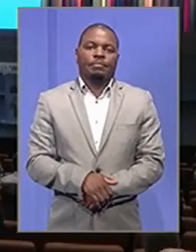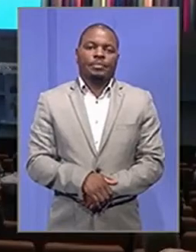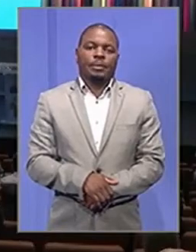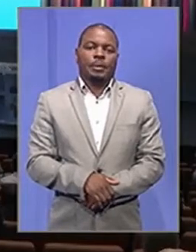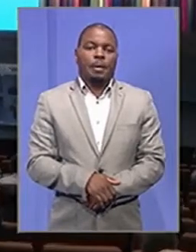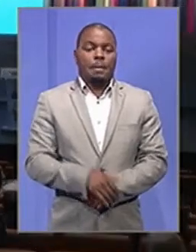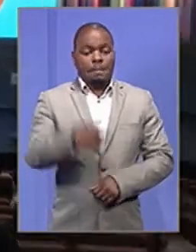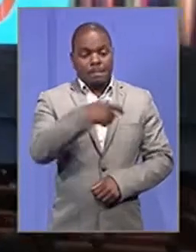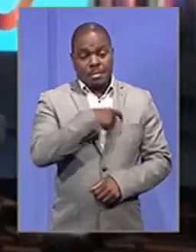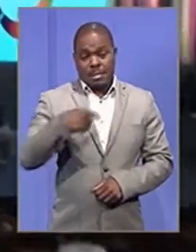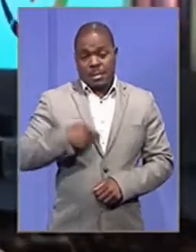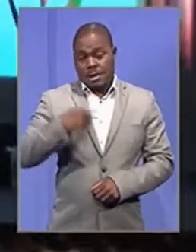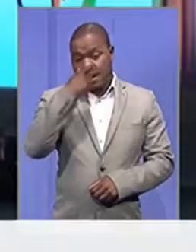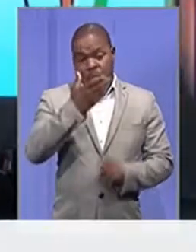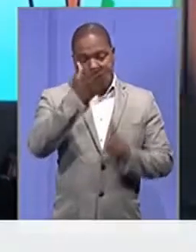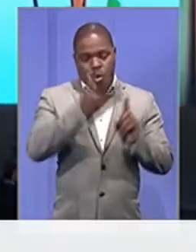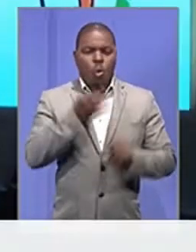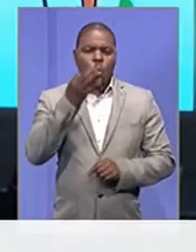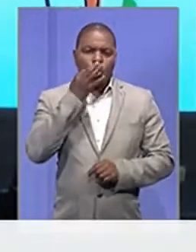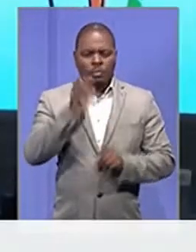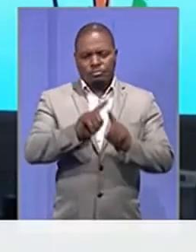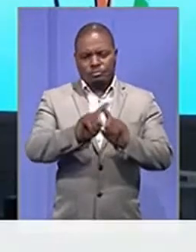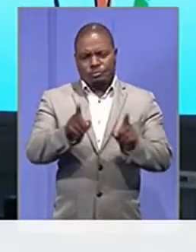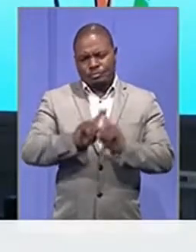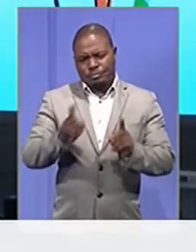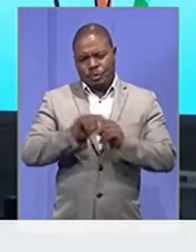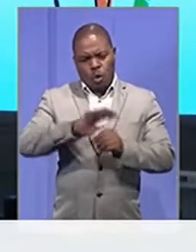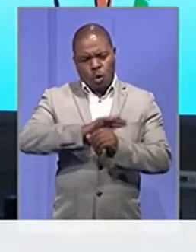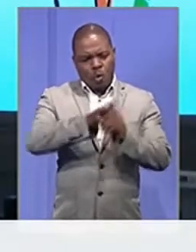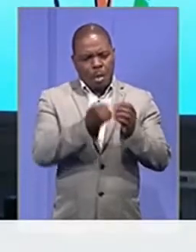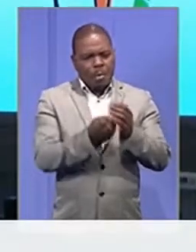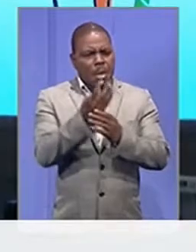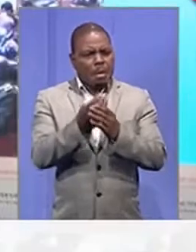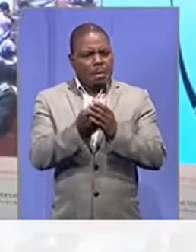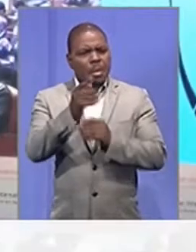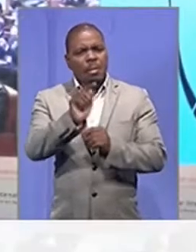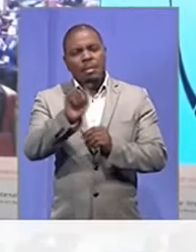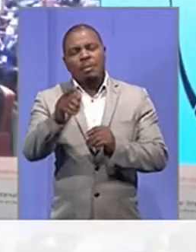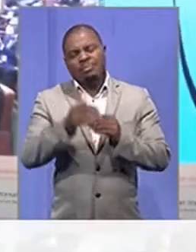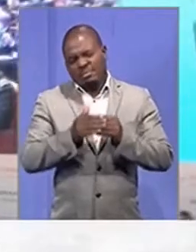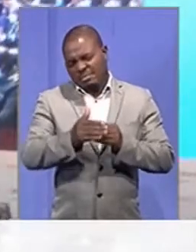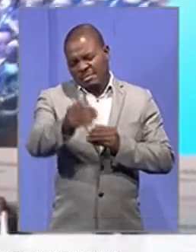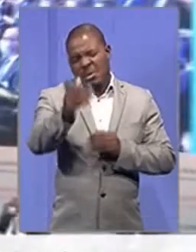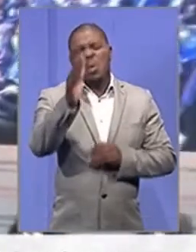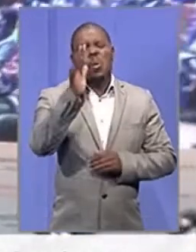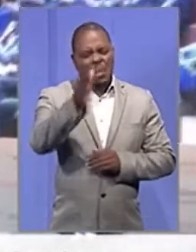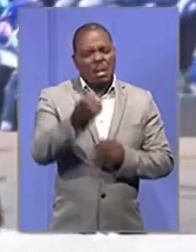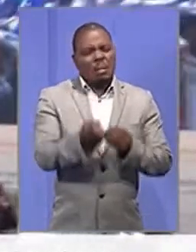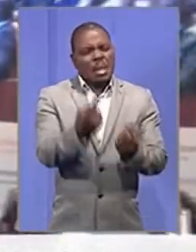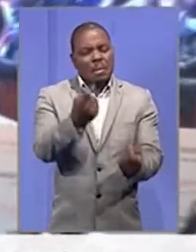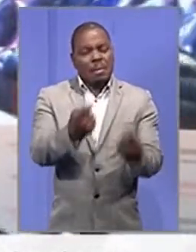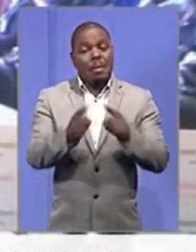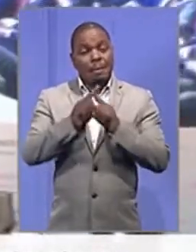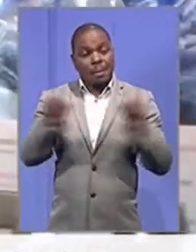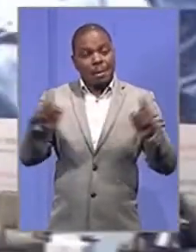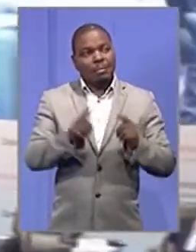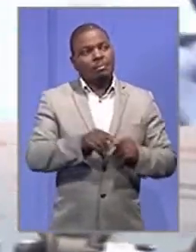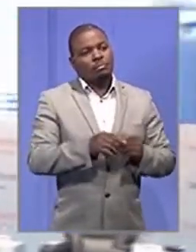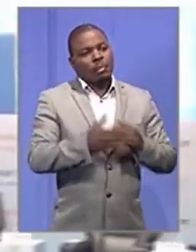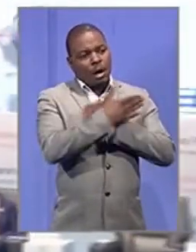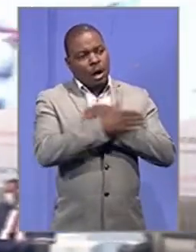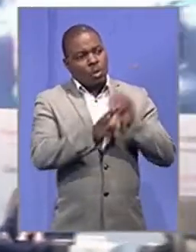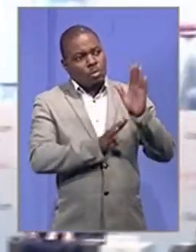President Ramaphosa o re go phulega ka mehuta e meso ya twatsi ya COVID-19 go tla no tswela pele ntle fela le ge dinaga tse di hlapologilego